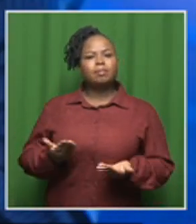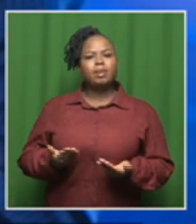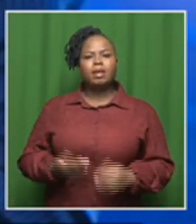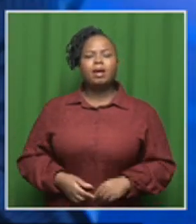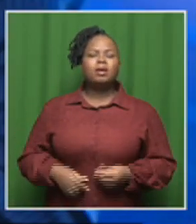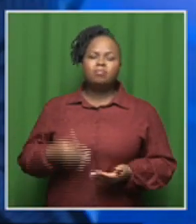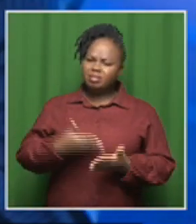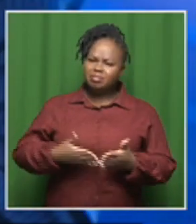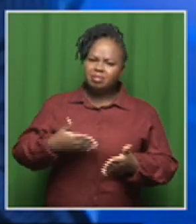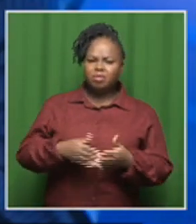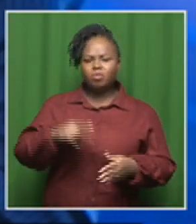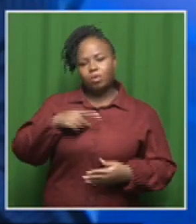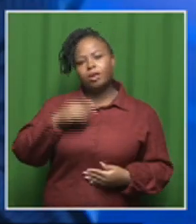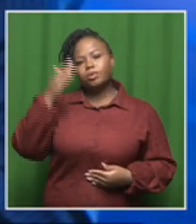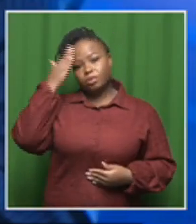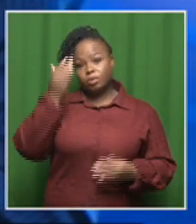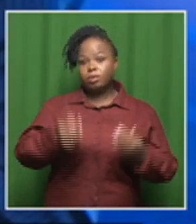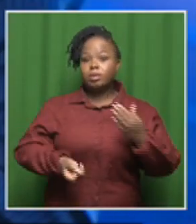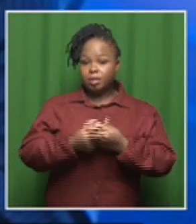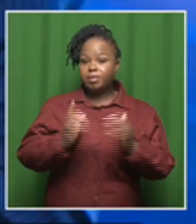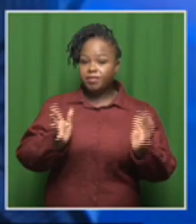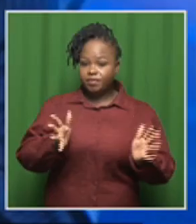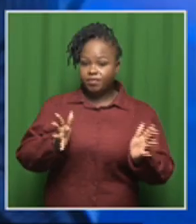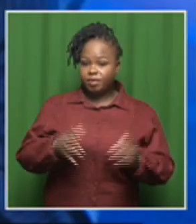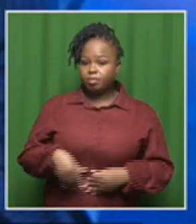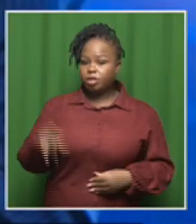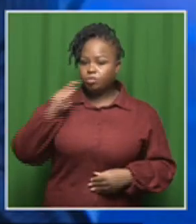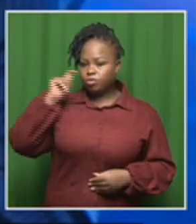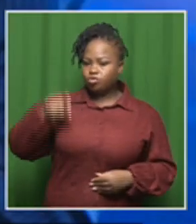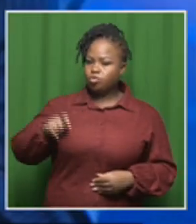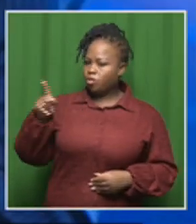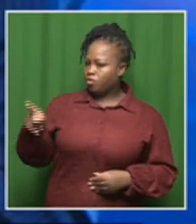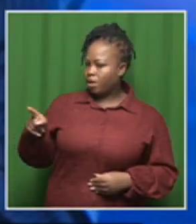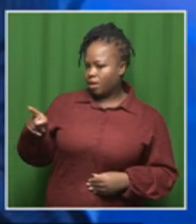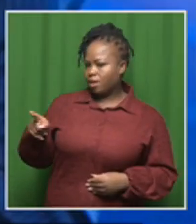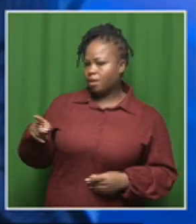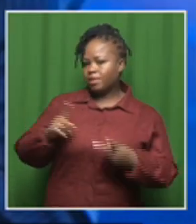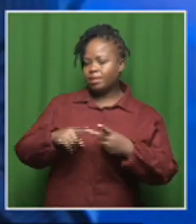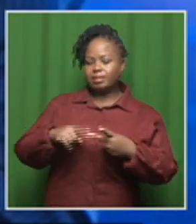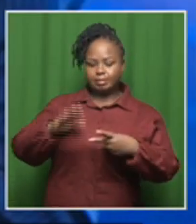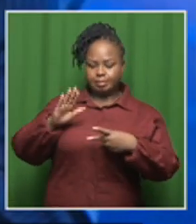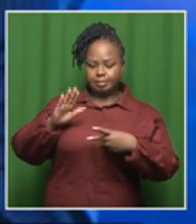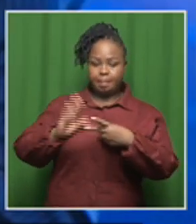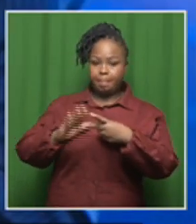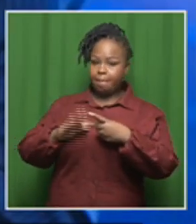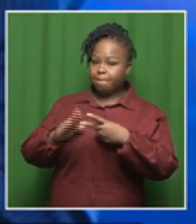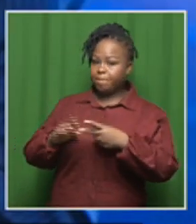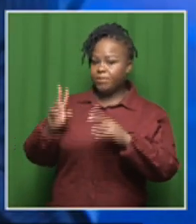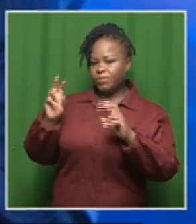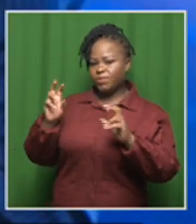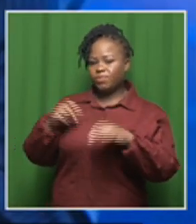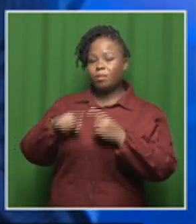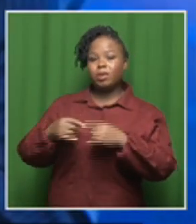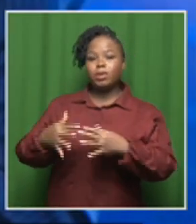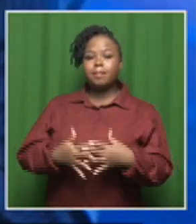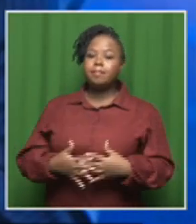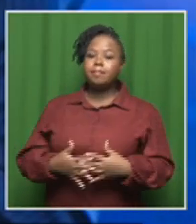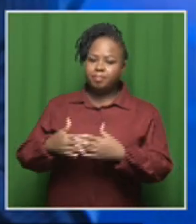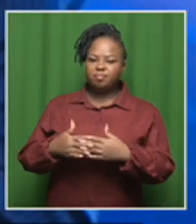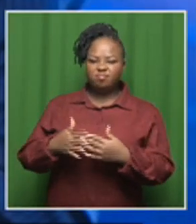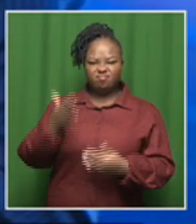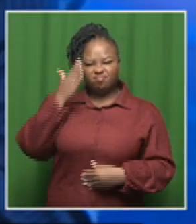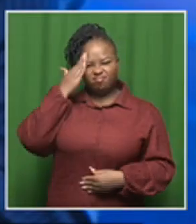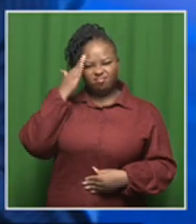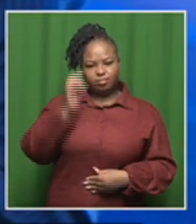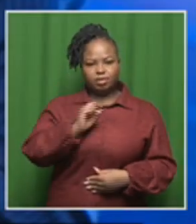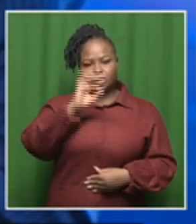We know it did happen with the war in Ukraine. The second issue, on the issue of America, you know that South